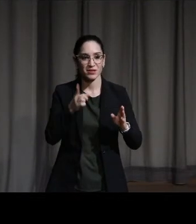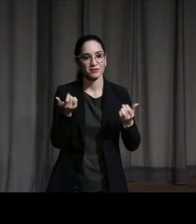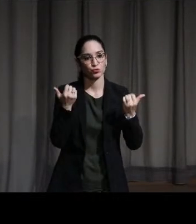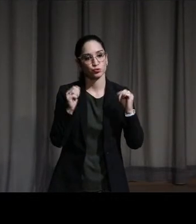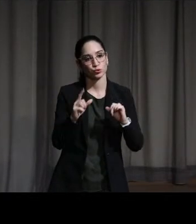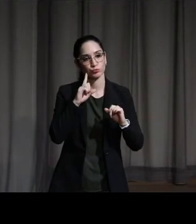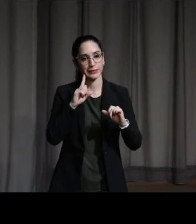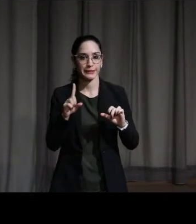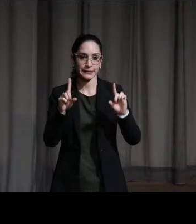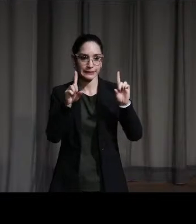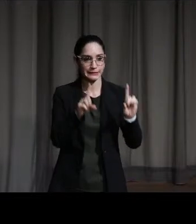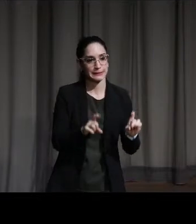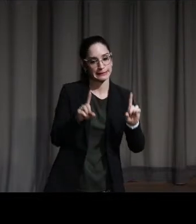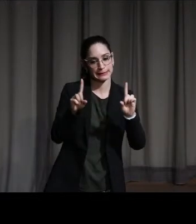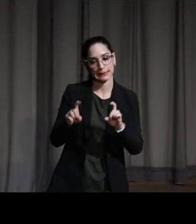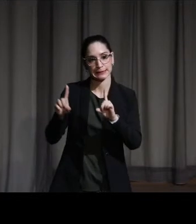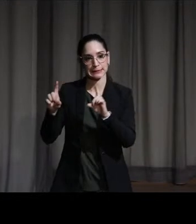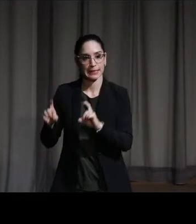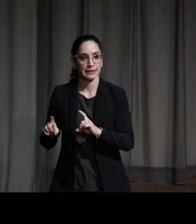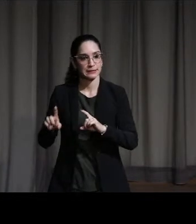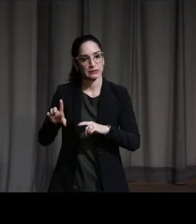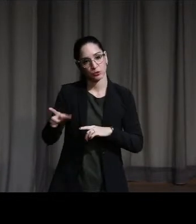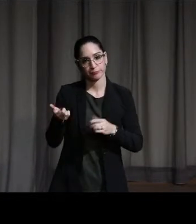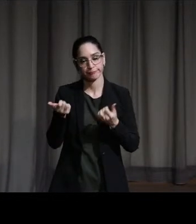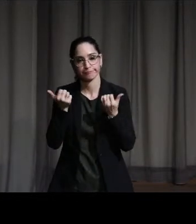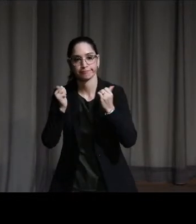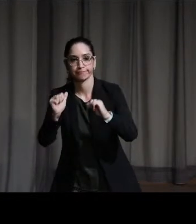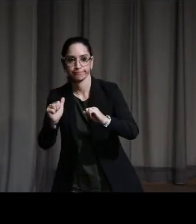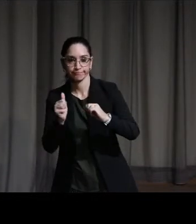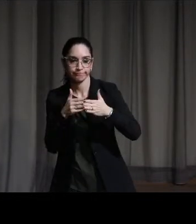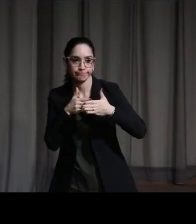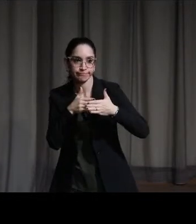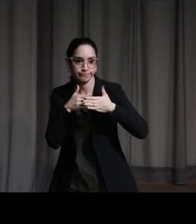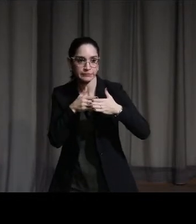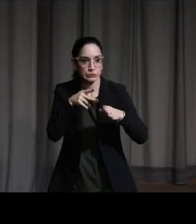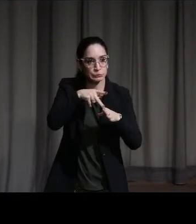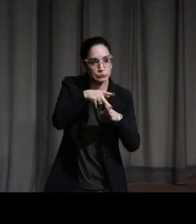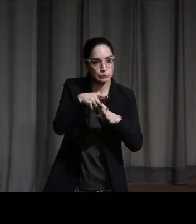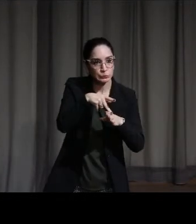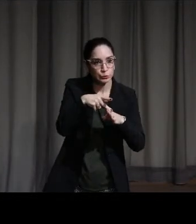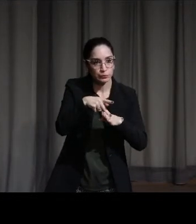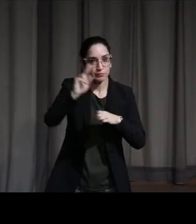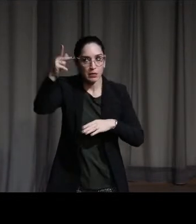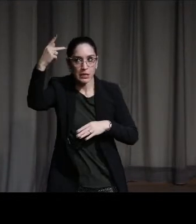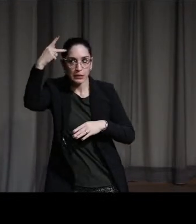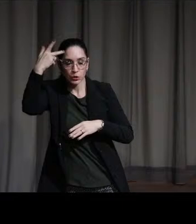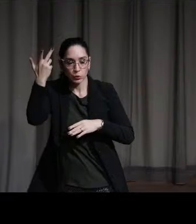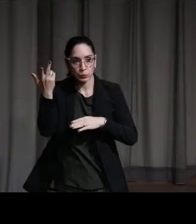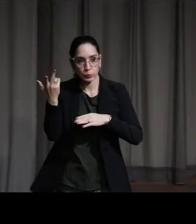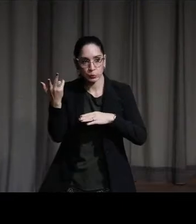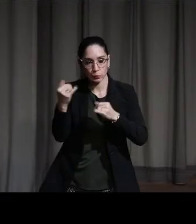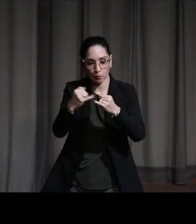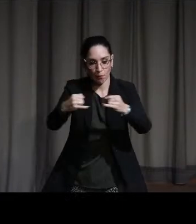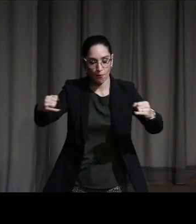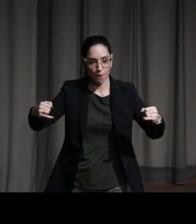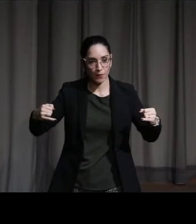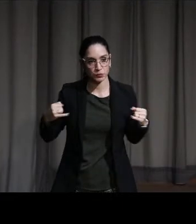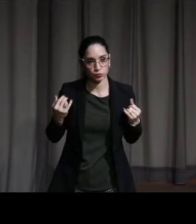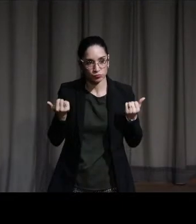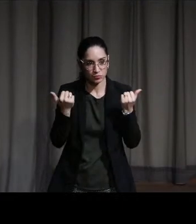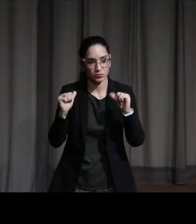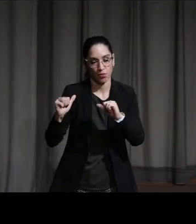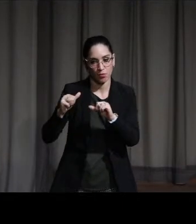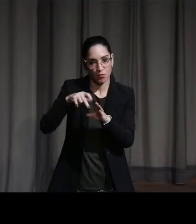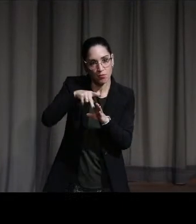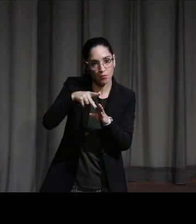experimentation and kind of constantly pushing at the boundaries. If anyone knows the films of Tomás Gutiérrez Alea, they're deeply critical of the major problems in socialist society